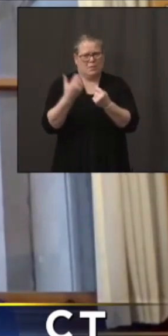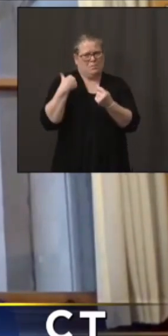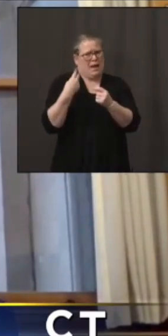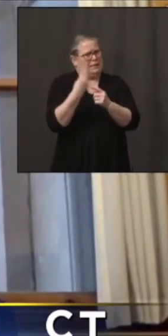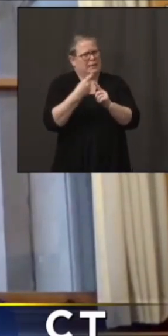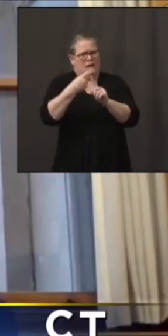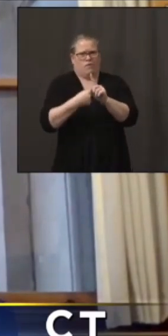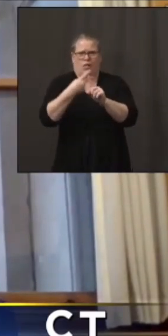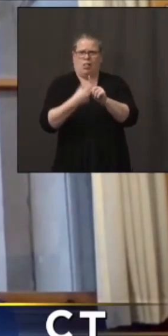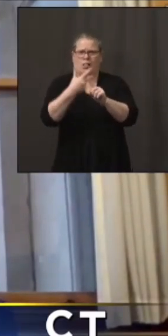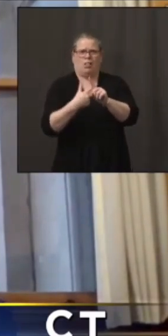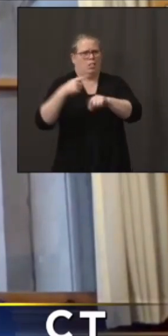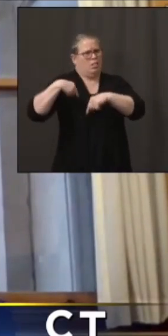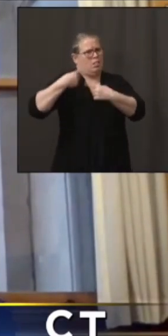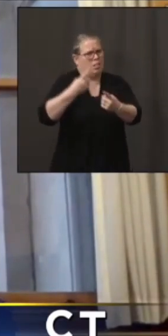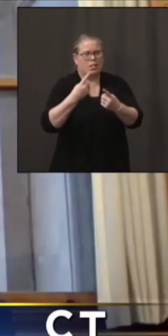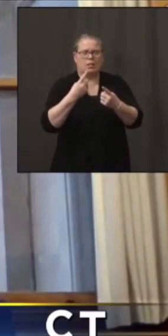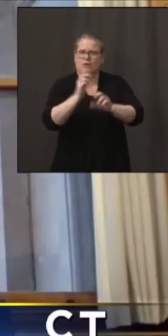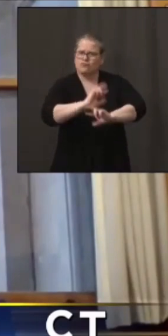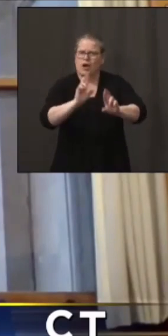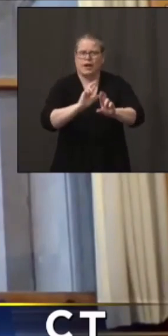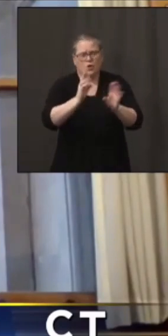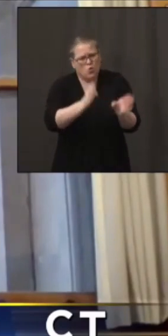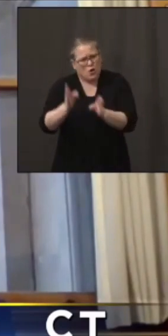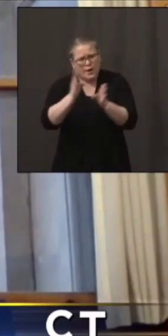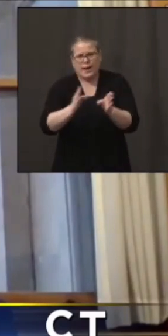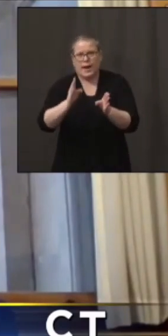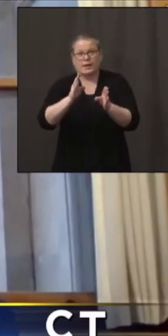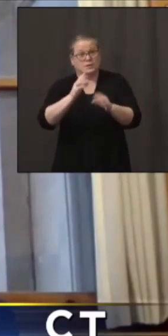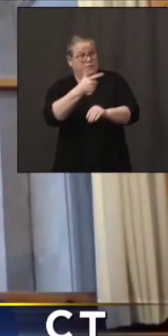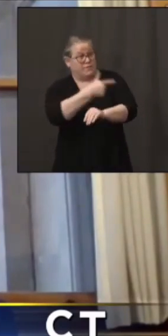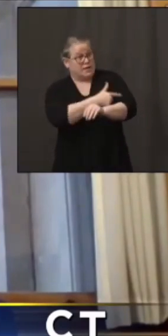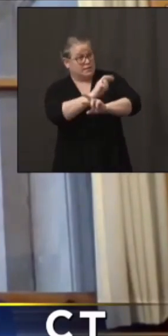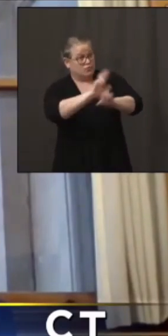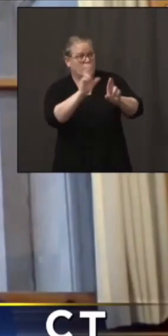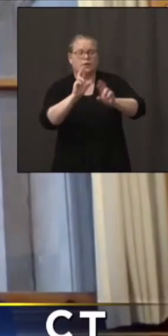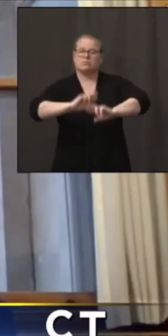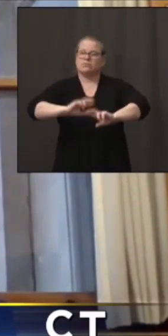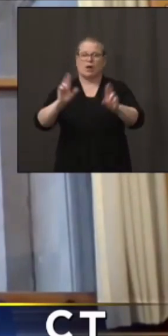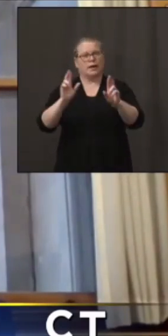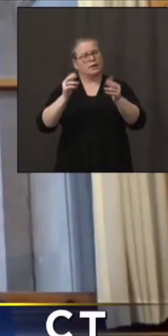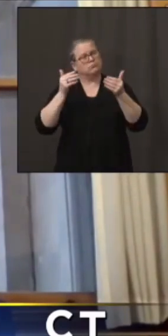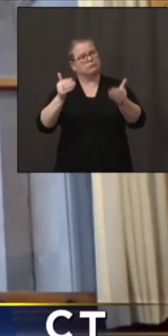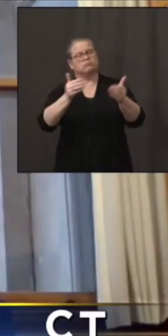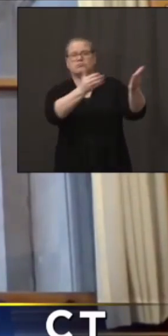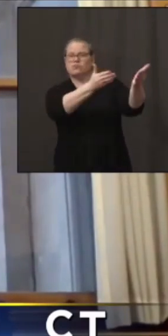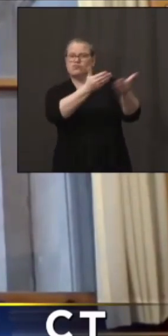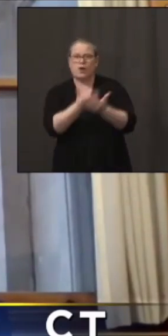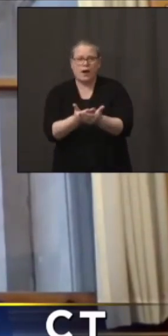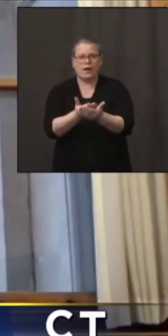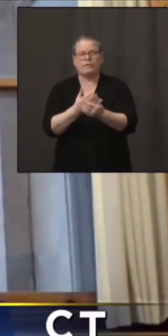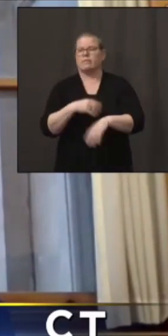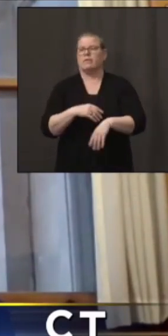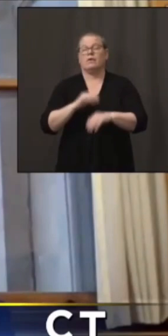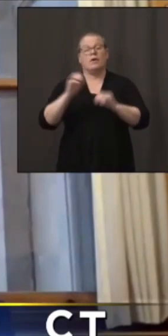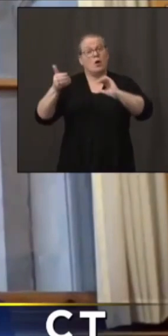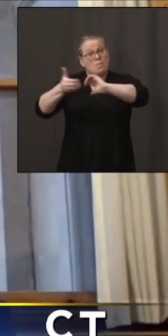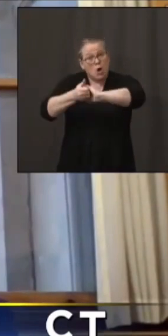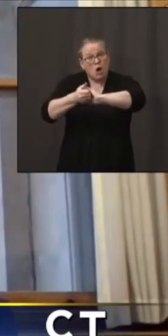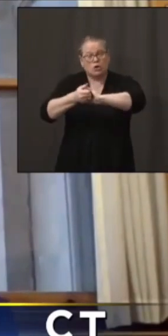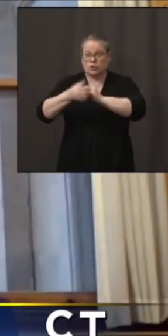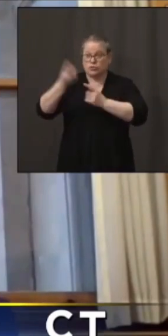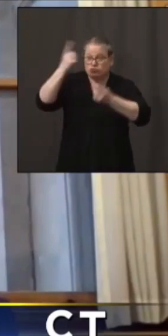being ready for when the vaccine started to arrive, enrolling 100 providers, partnering with them to ensure they have what they need, doing the